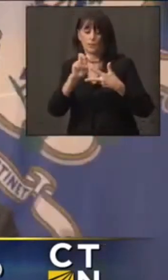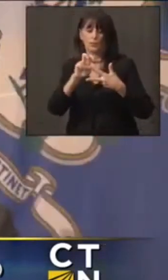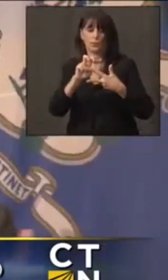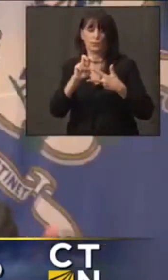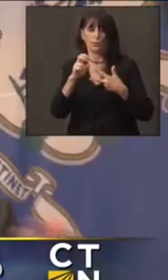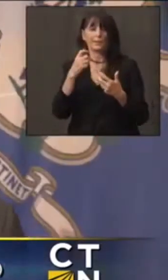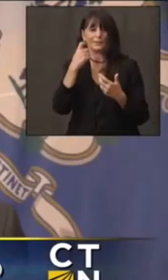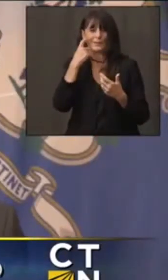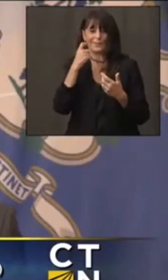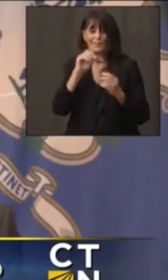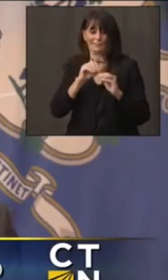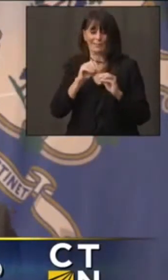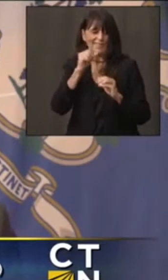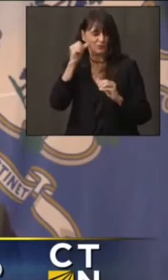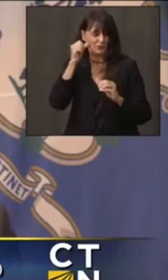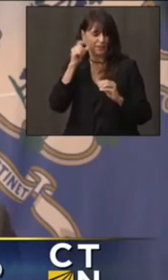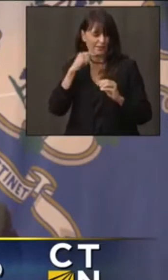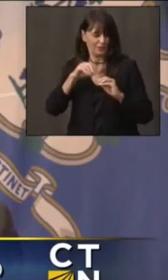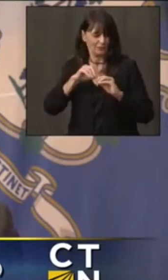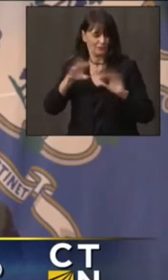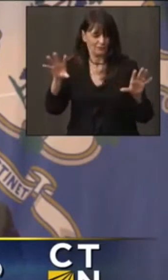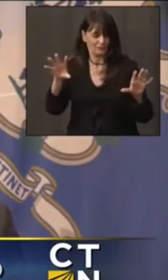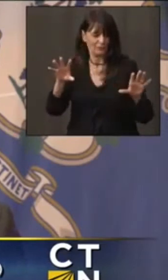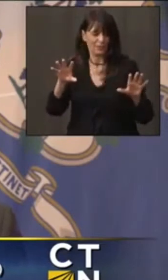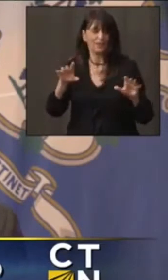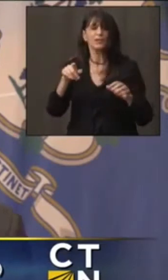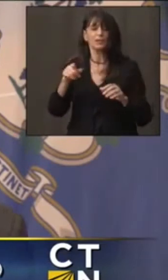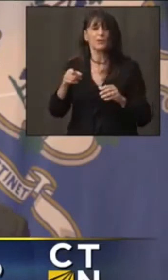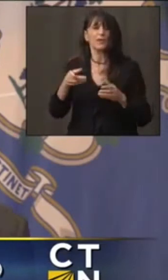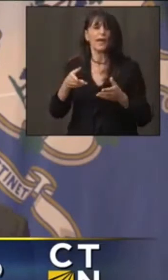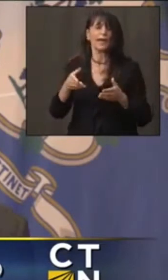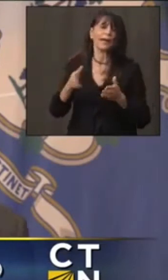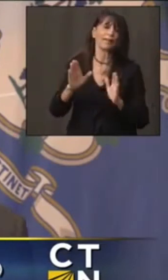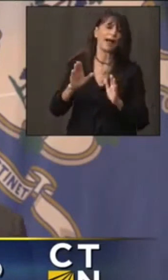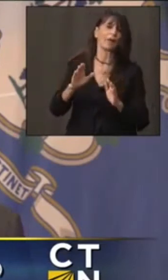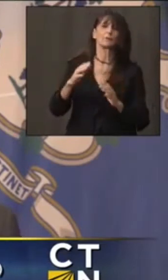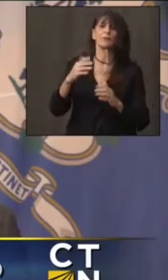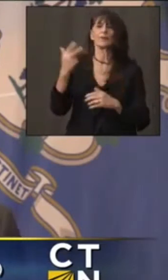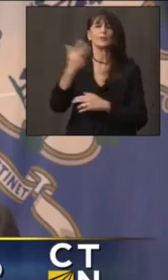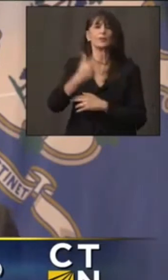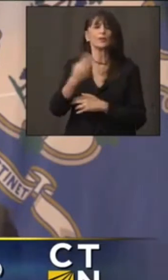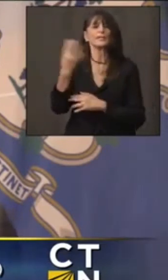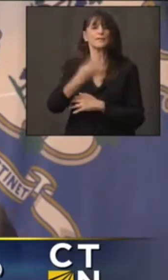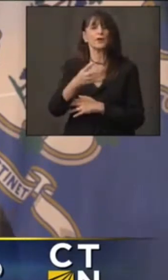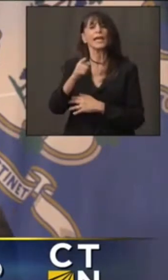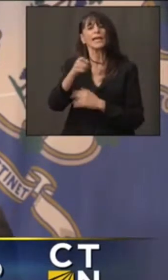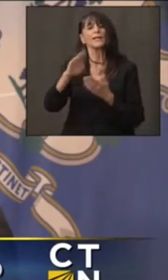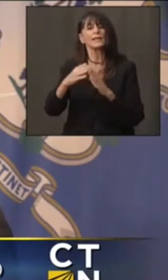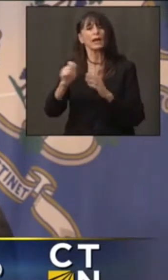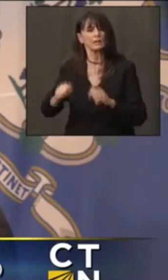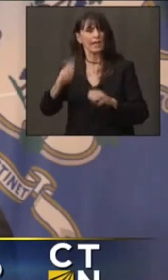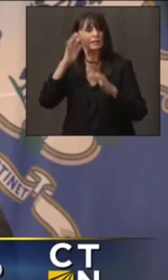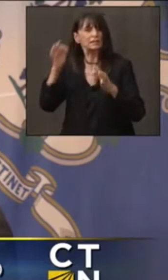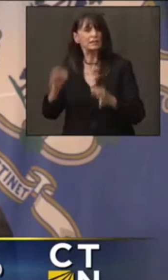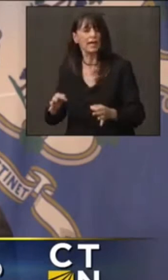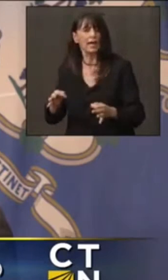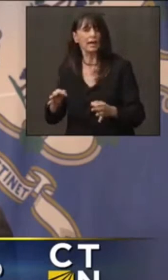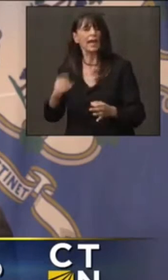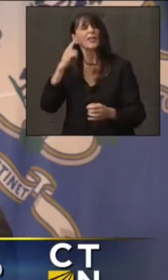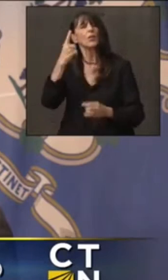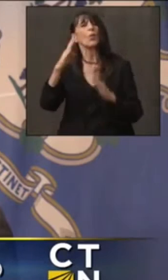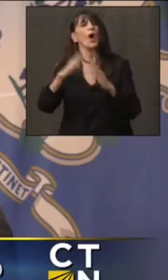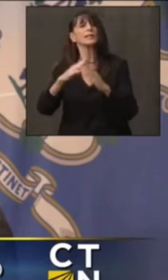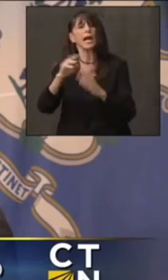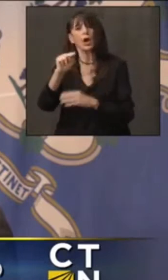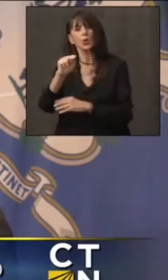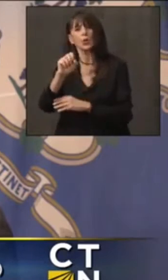order out, I don't know, yesterday or something. So they are going to give us 3 or 4 days they've got to make up their mind. My understanding is Norwich has gone